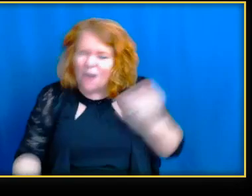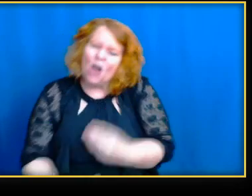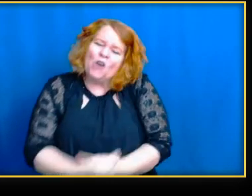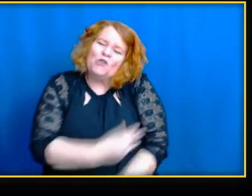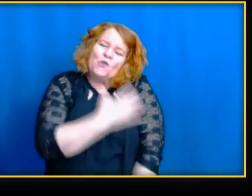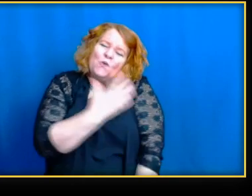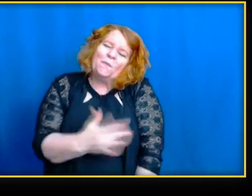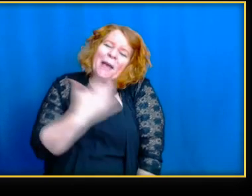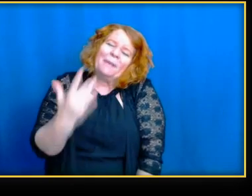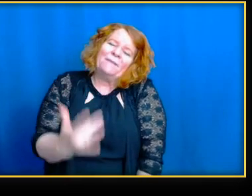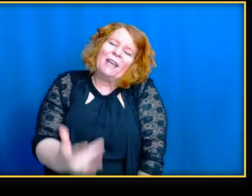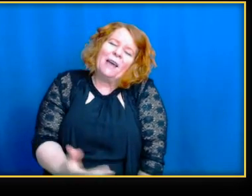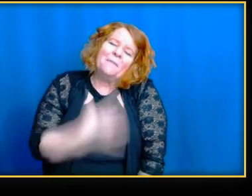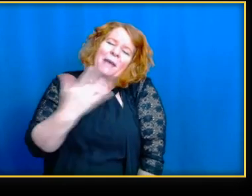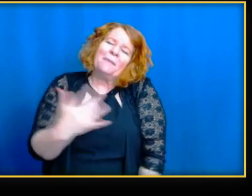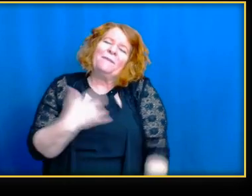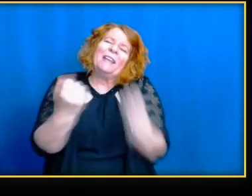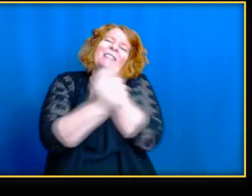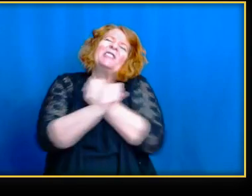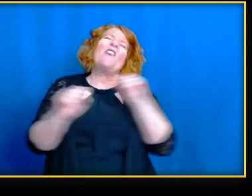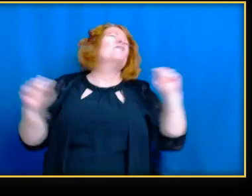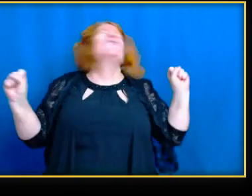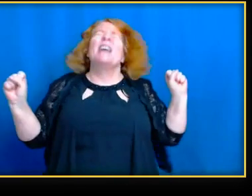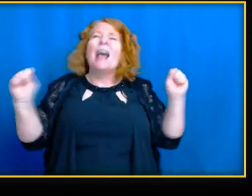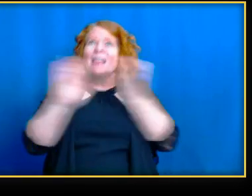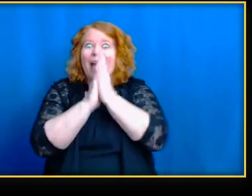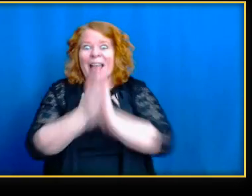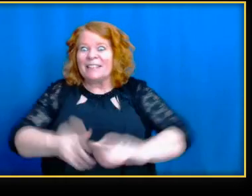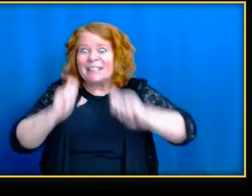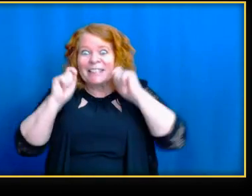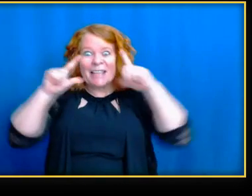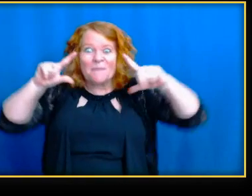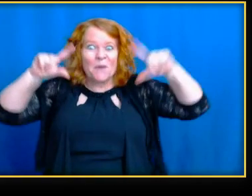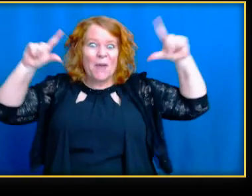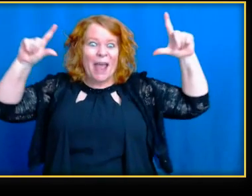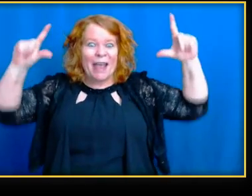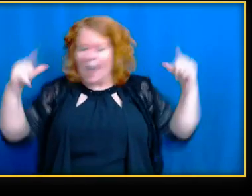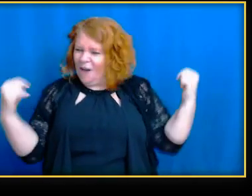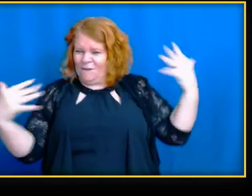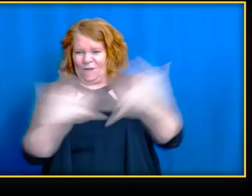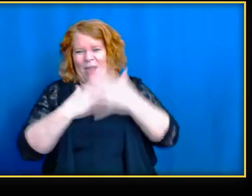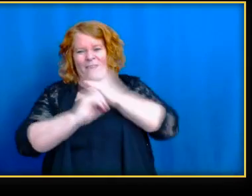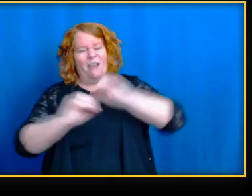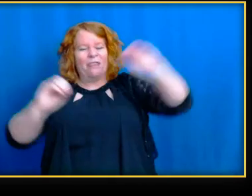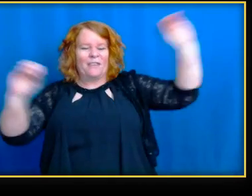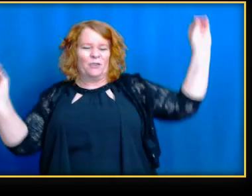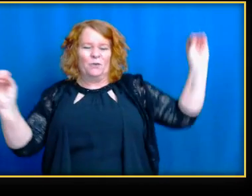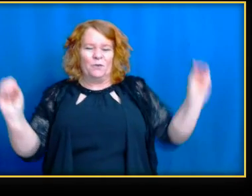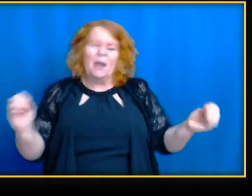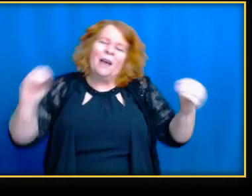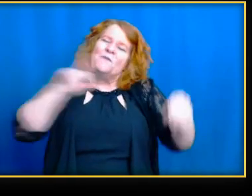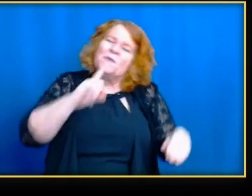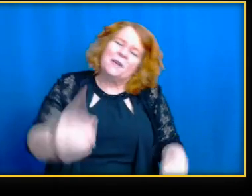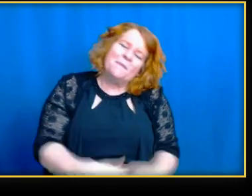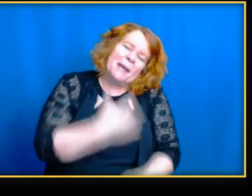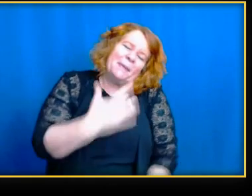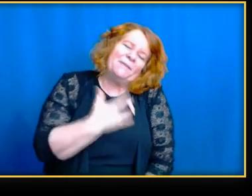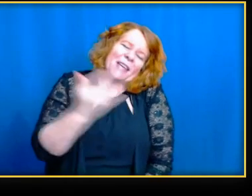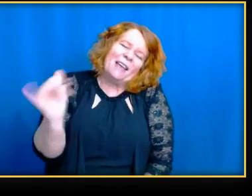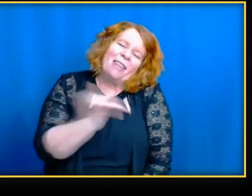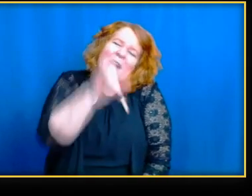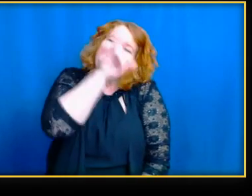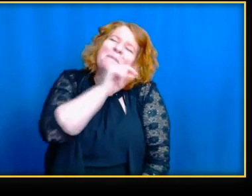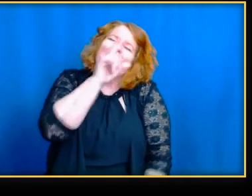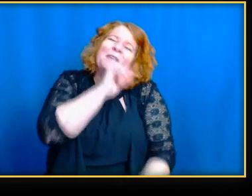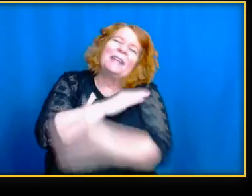feel so free, like I just came awake, not afraid to be. You make me feel like a bird in the sky,